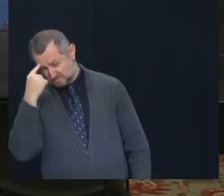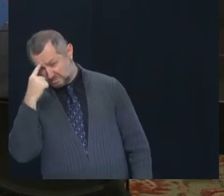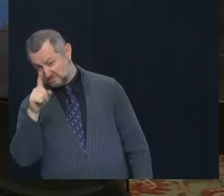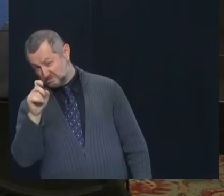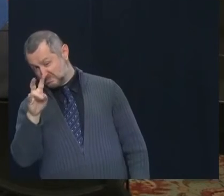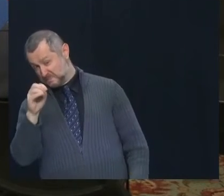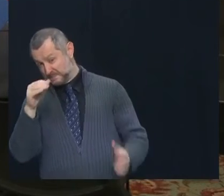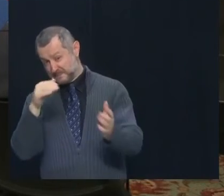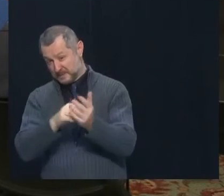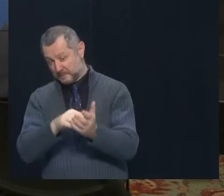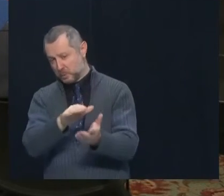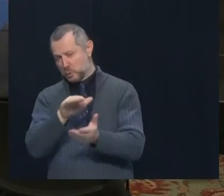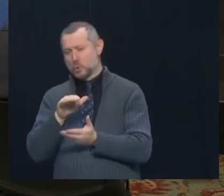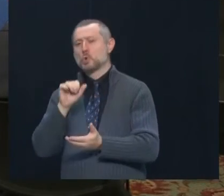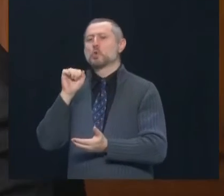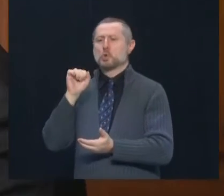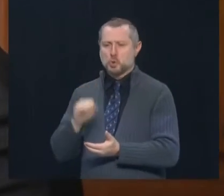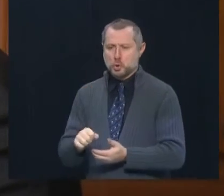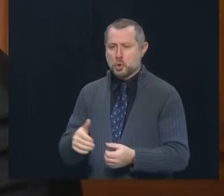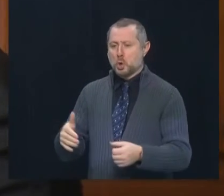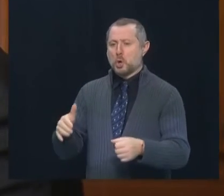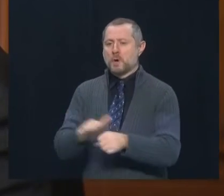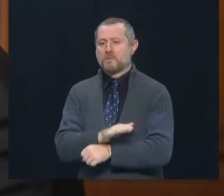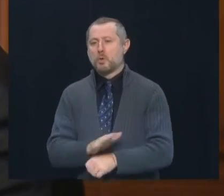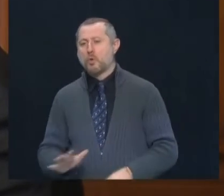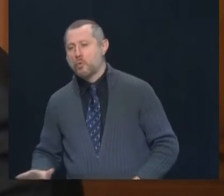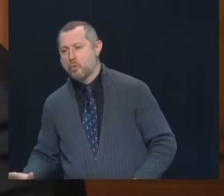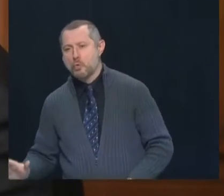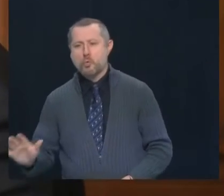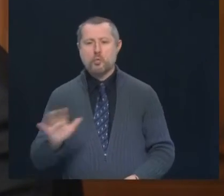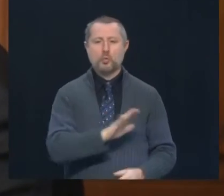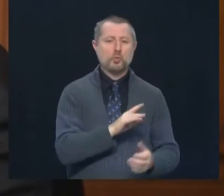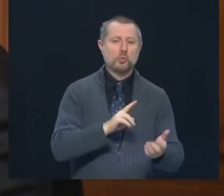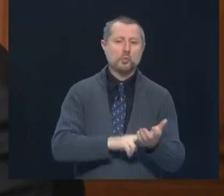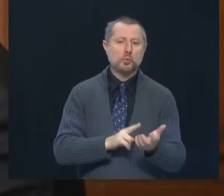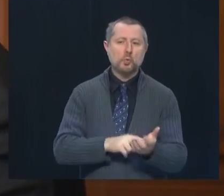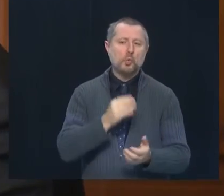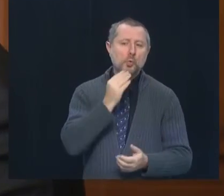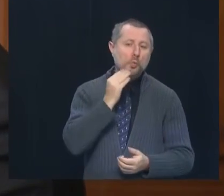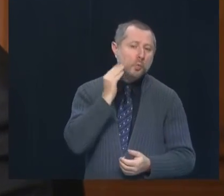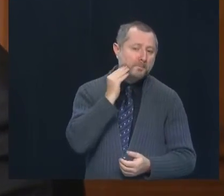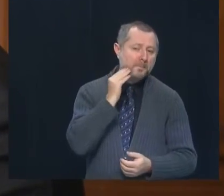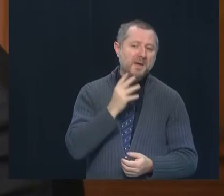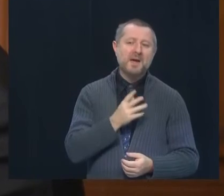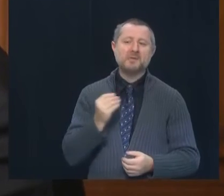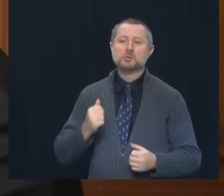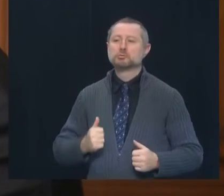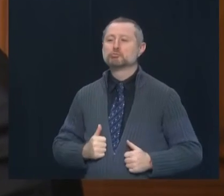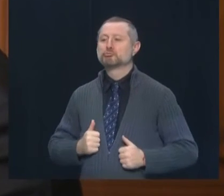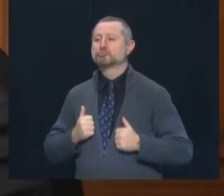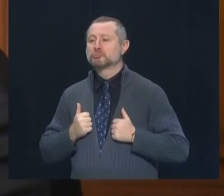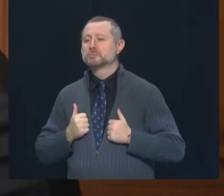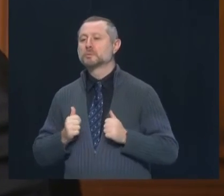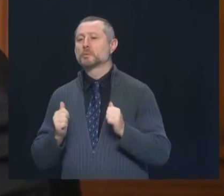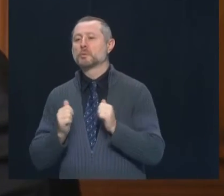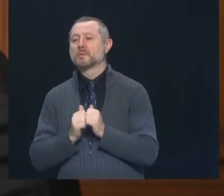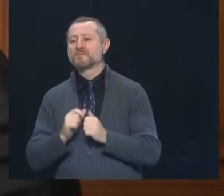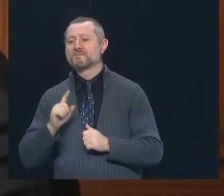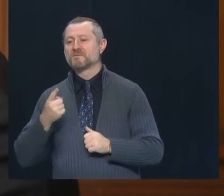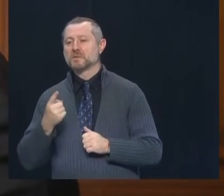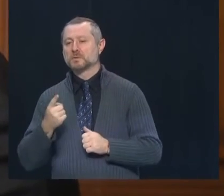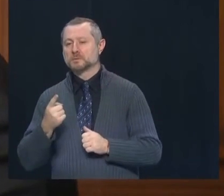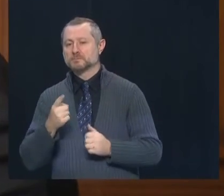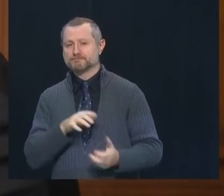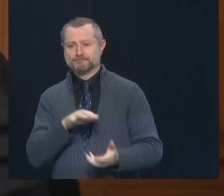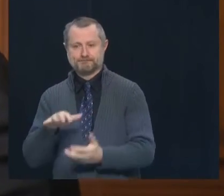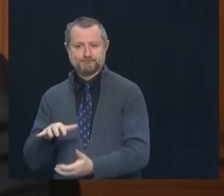to cover all of the nursing homes and all of the residents with this first batch, based on the new data that we're